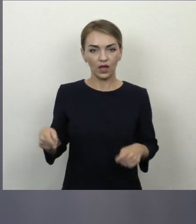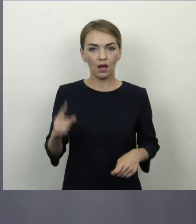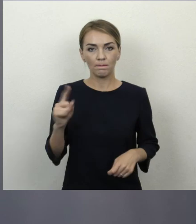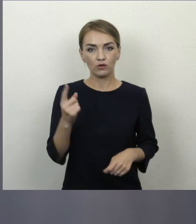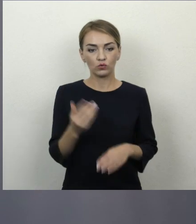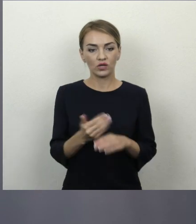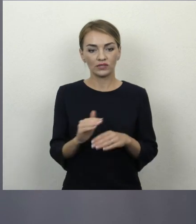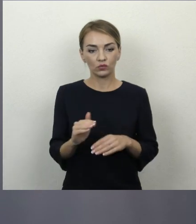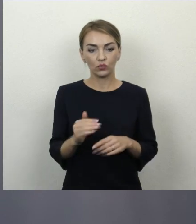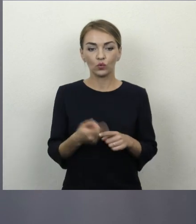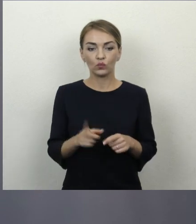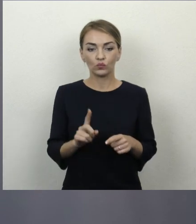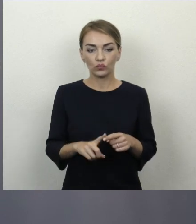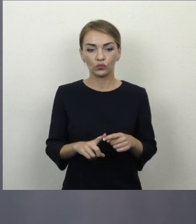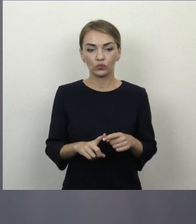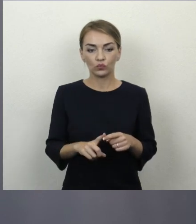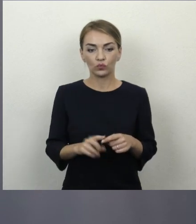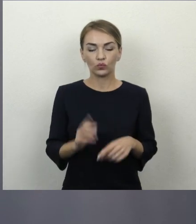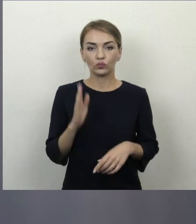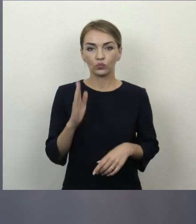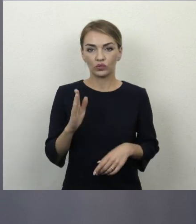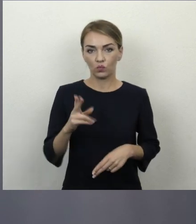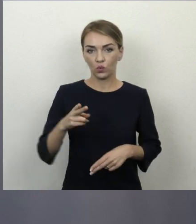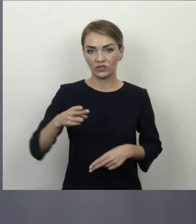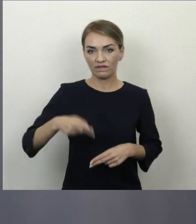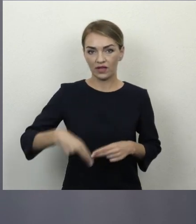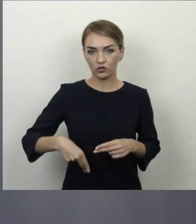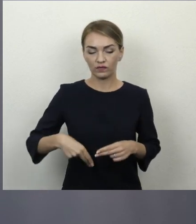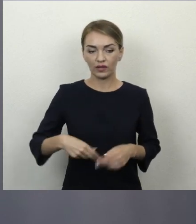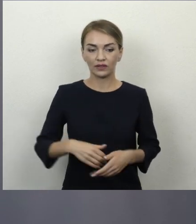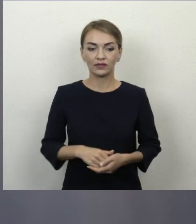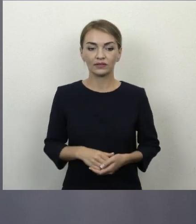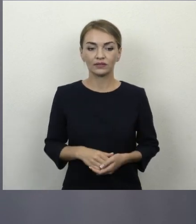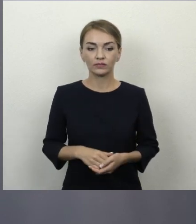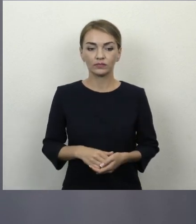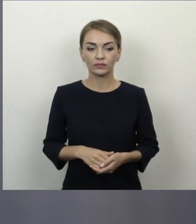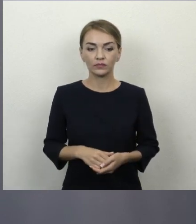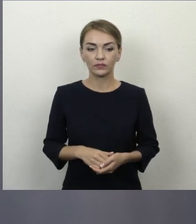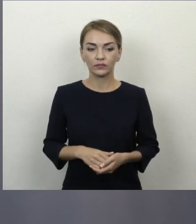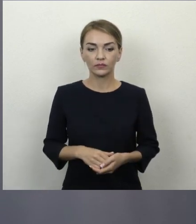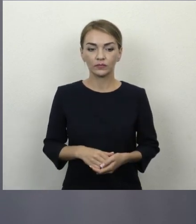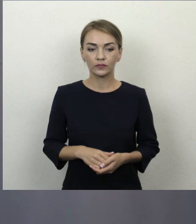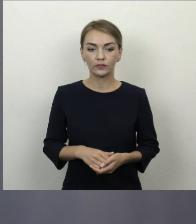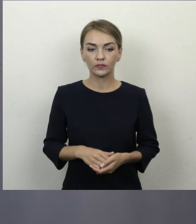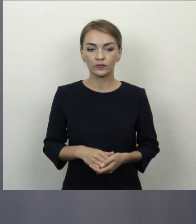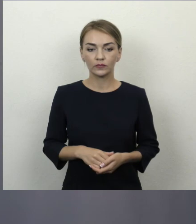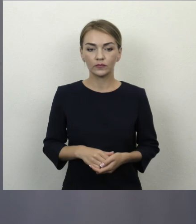We exceeded the time for this session, so let's conclude.